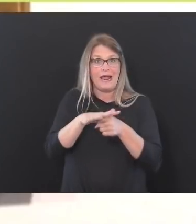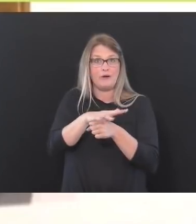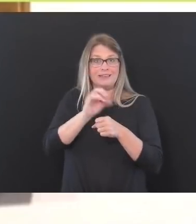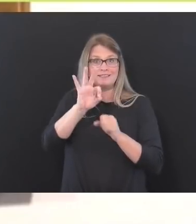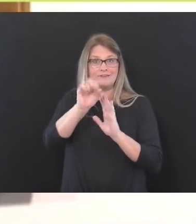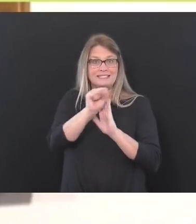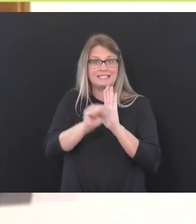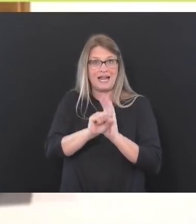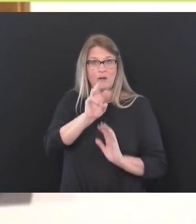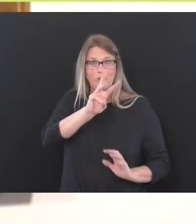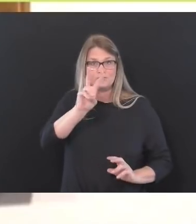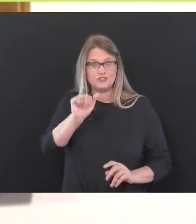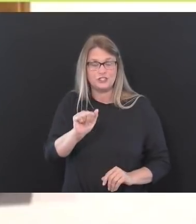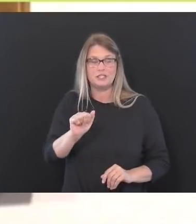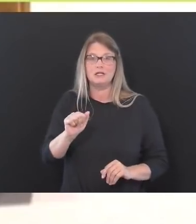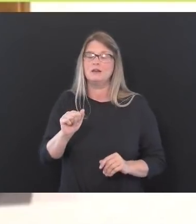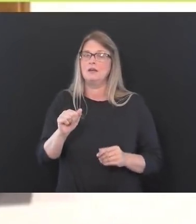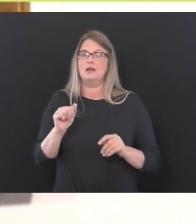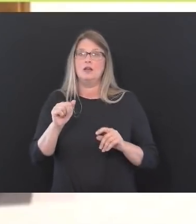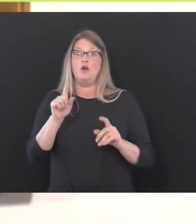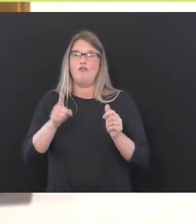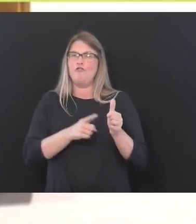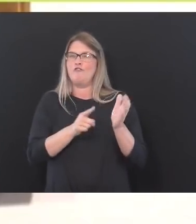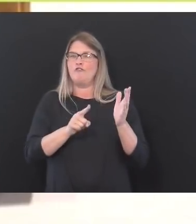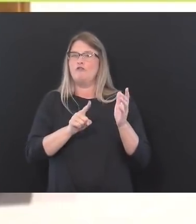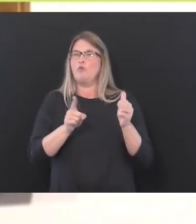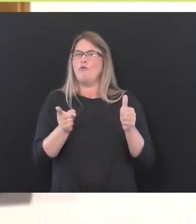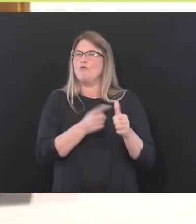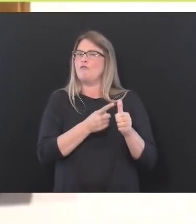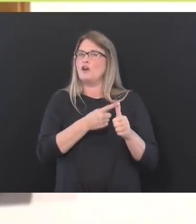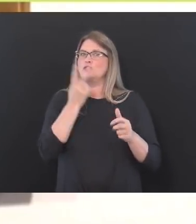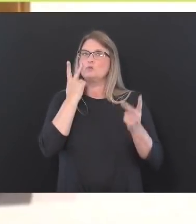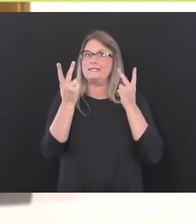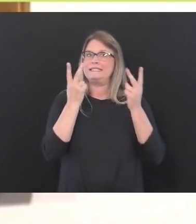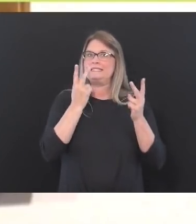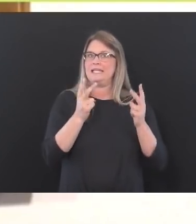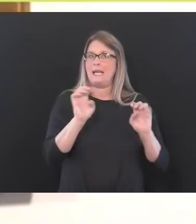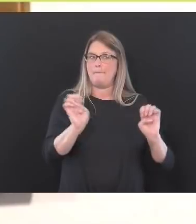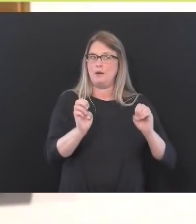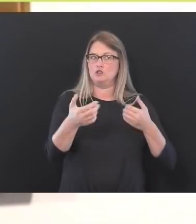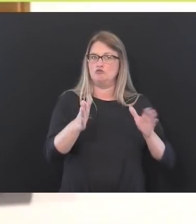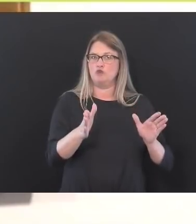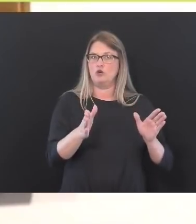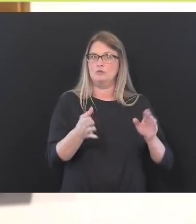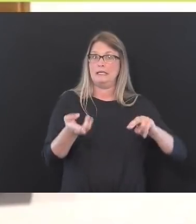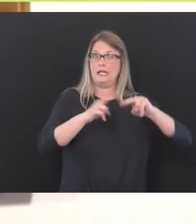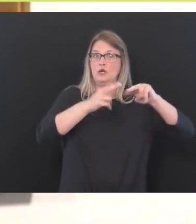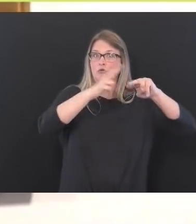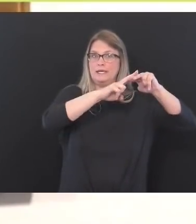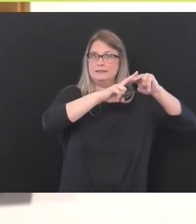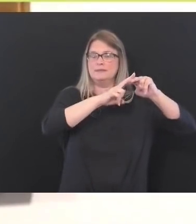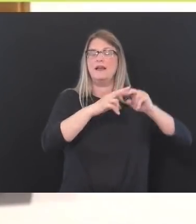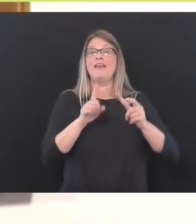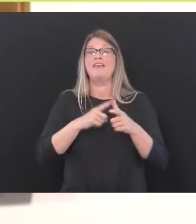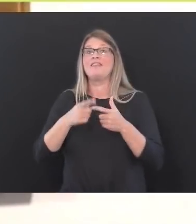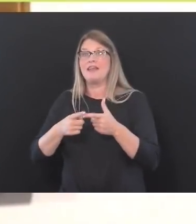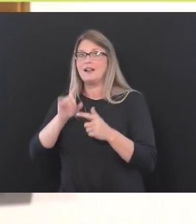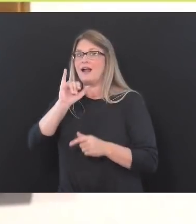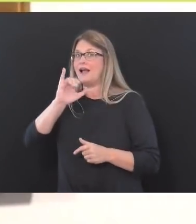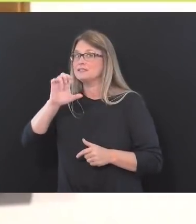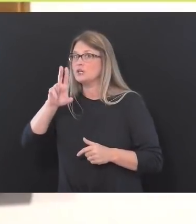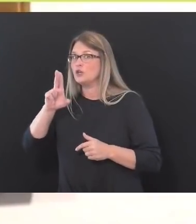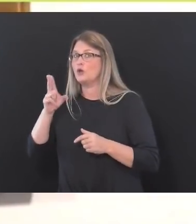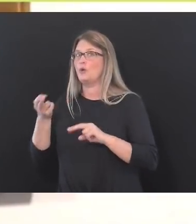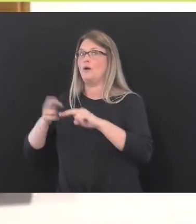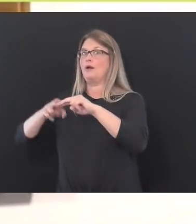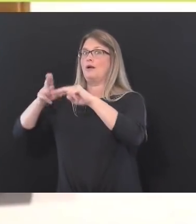community, it goes through the emergency rooms, and then it goes into the ICUs. And we are tracking very carefully emergency room